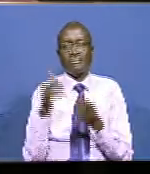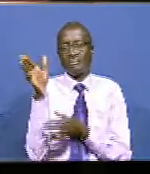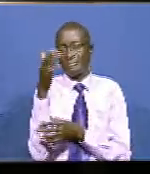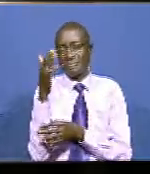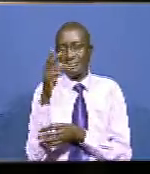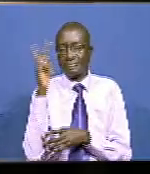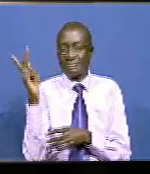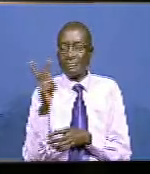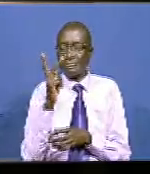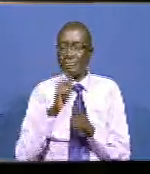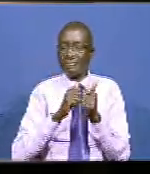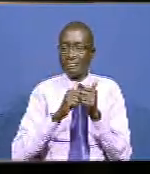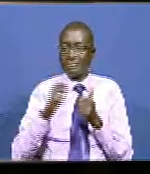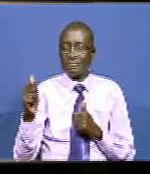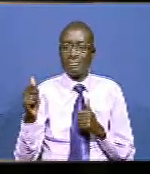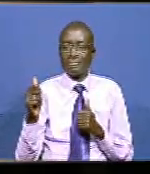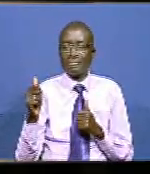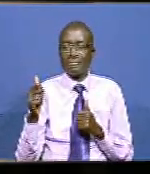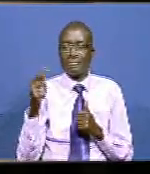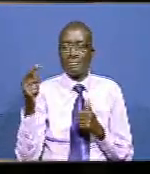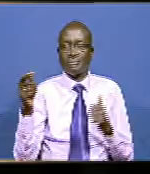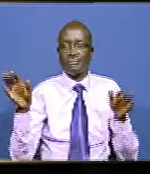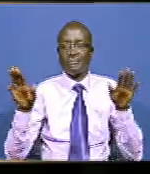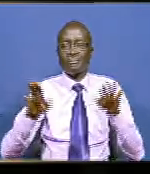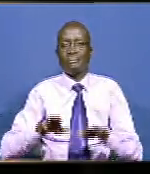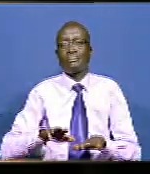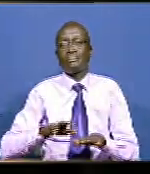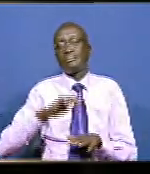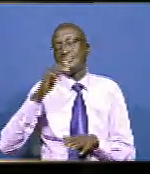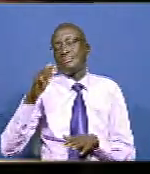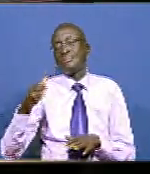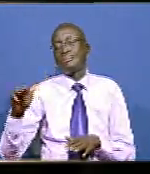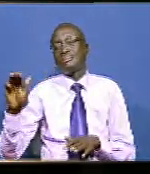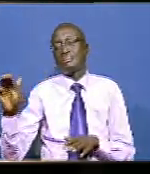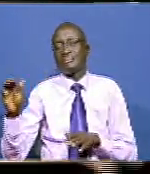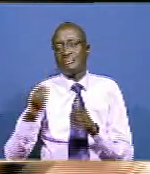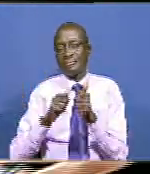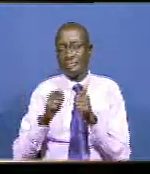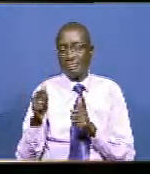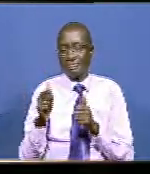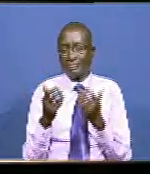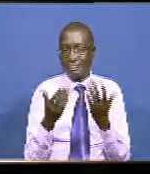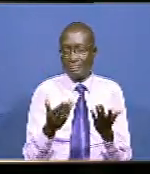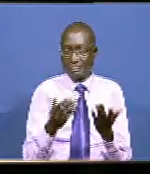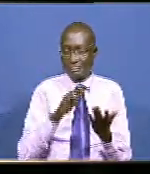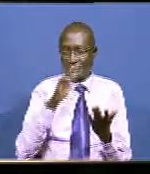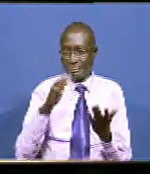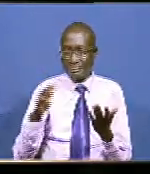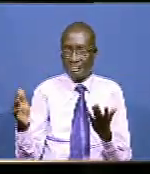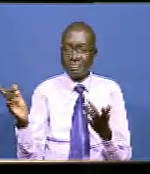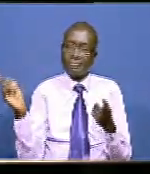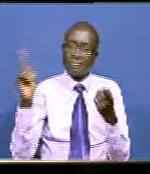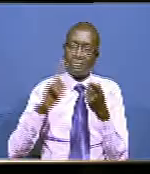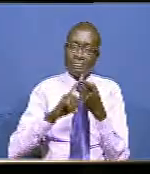Kenya tumeenda far. Hacha tuone Rift Valley, ma mountains, greens zikipanda far. Lakini hizi far, tumefika because